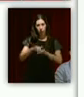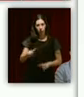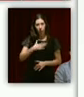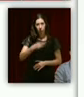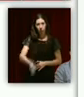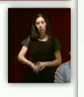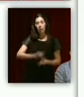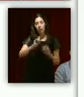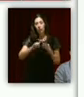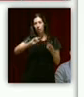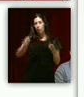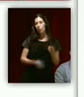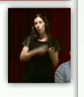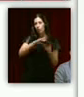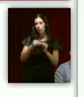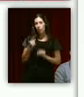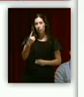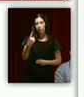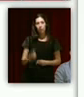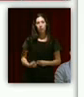partly offset.